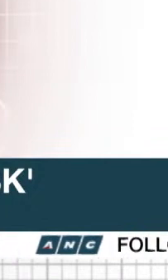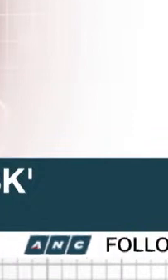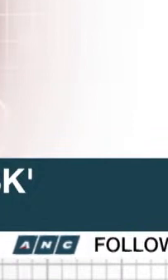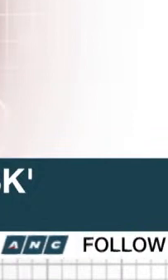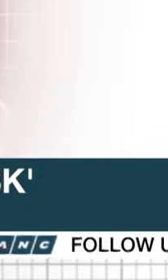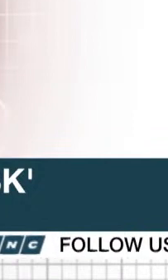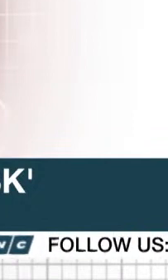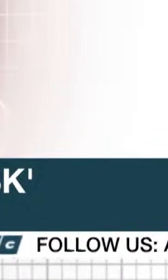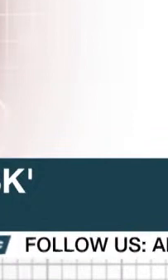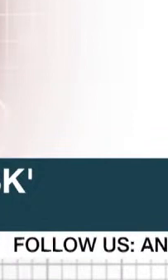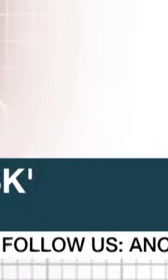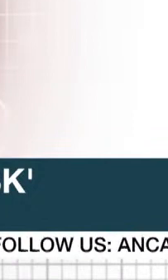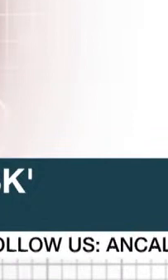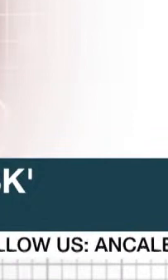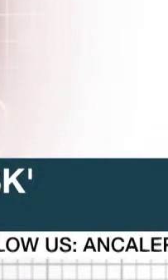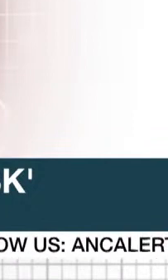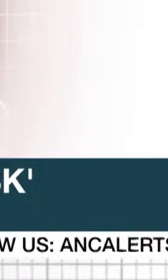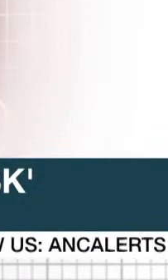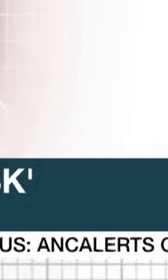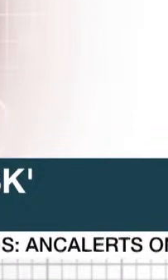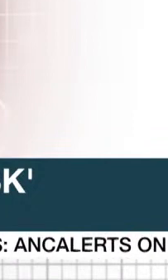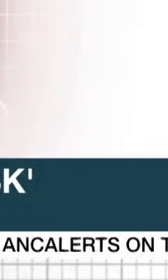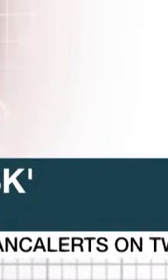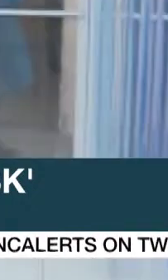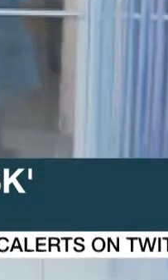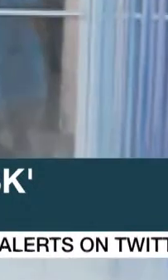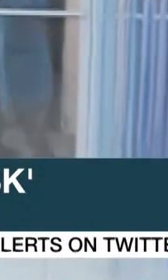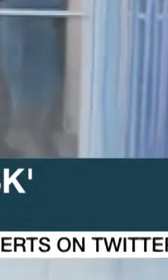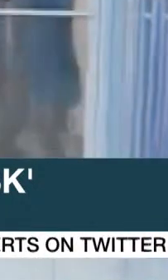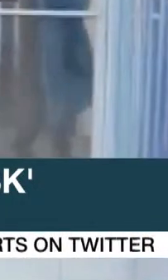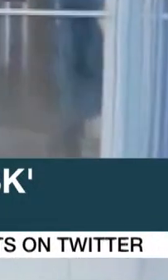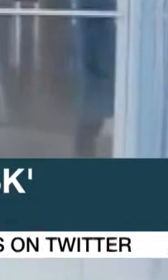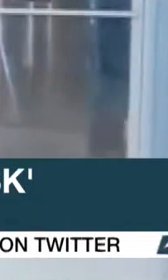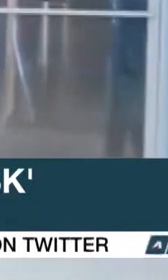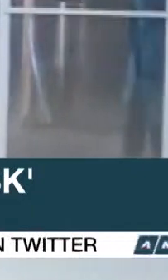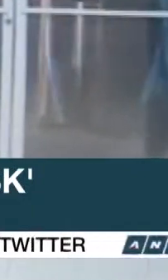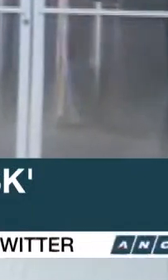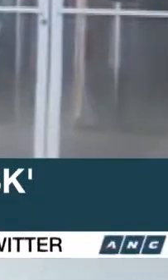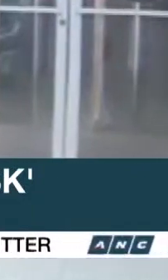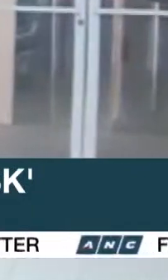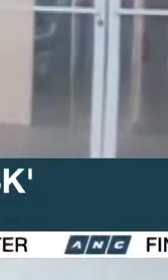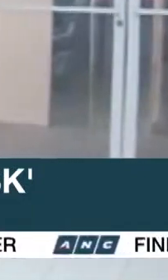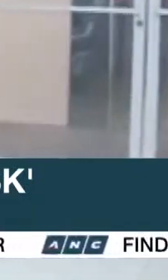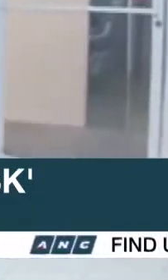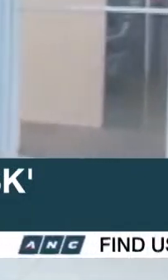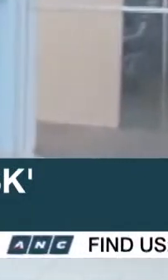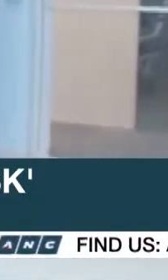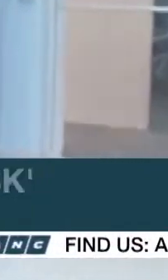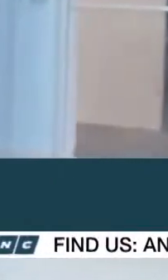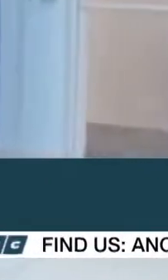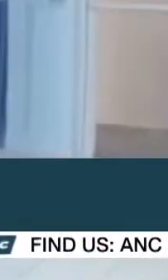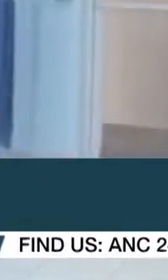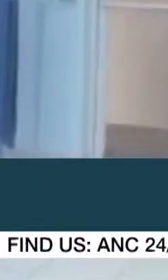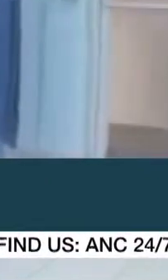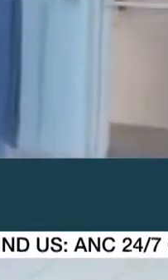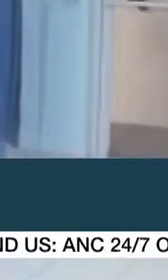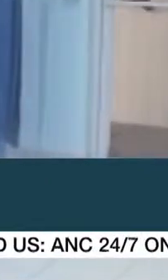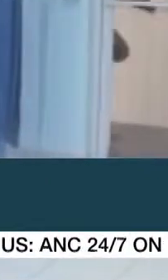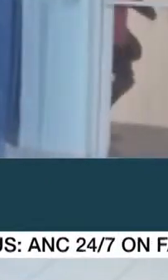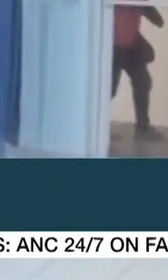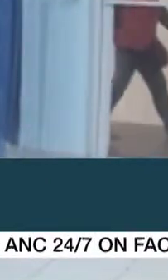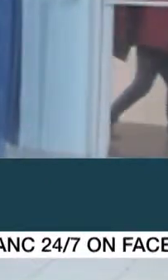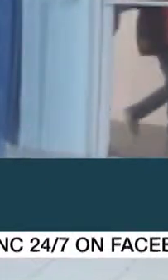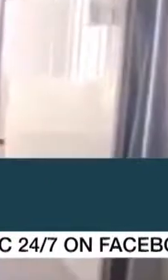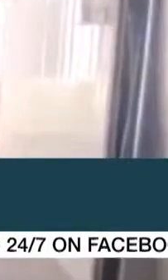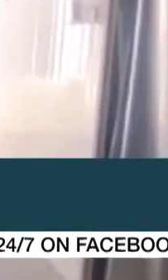Malabon, Valenzuela, and Manila. For the UP Pandemic Response Team, the improving numbers in NCR means government can now shift